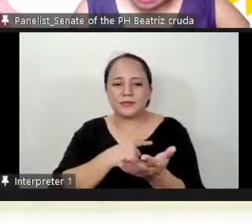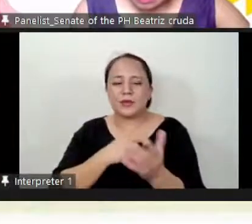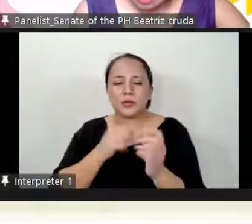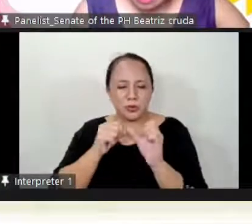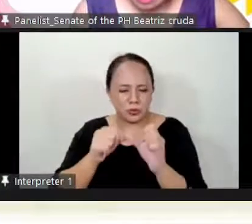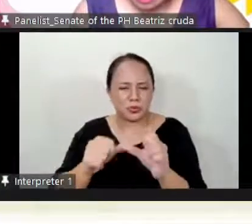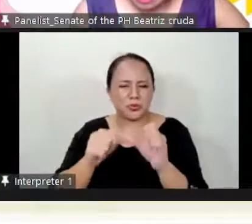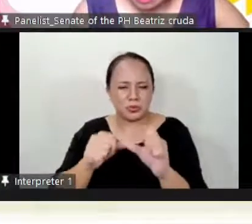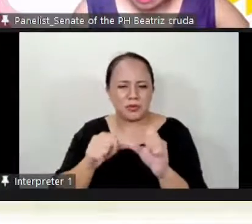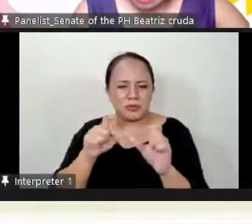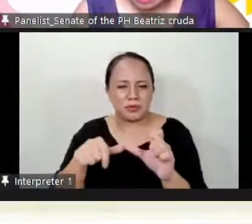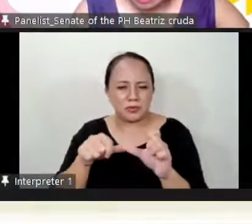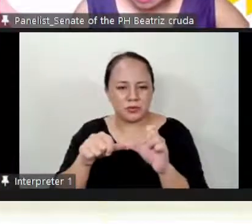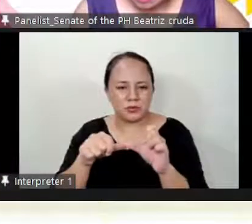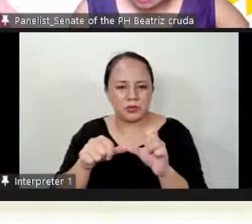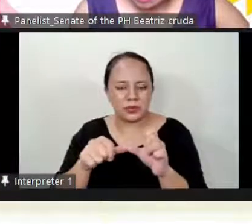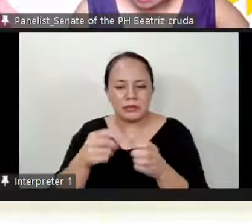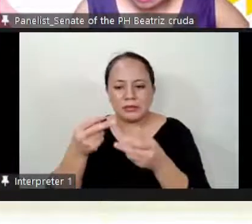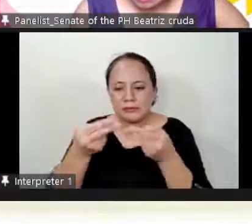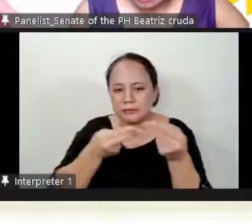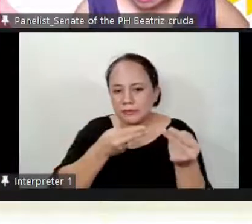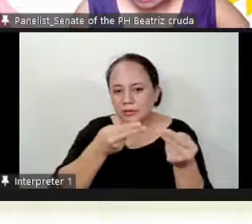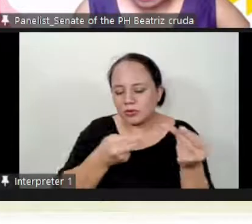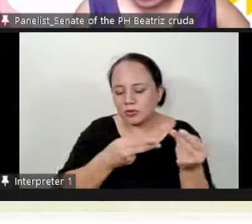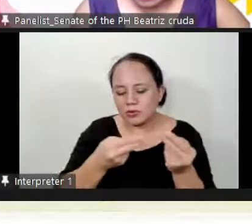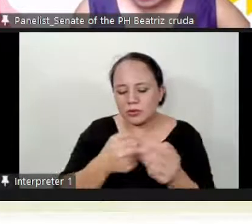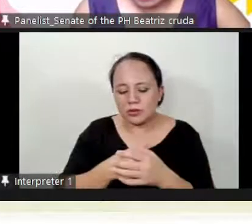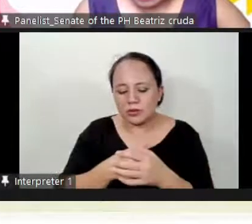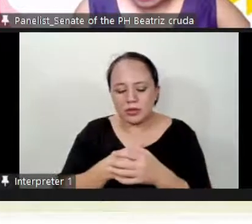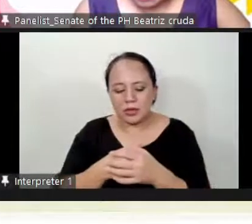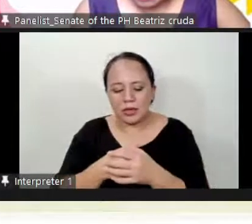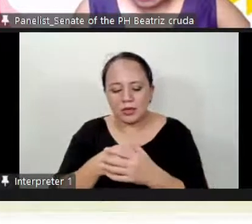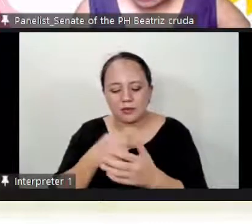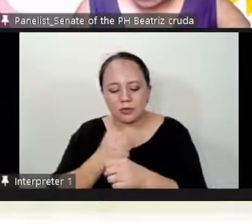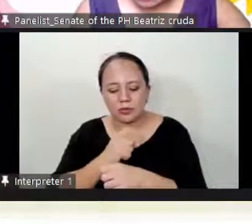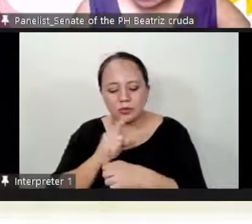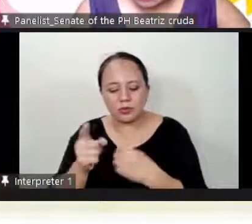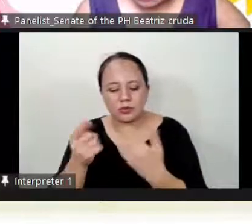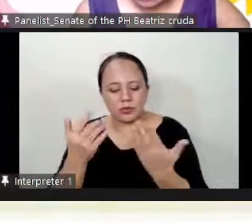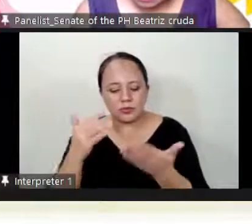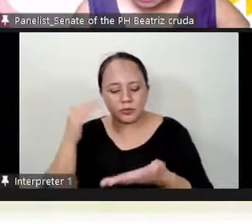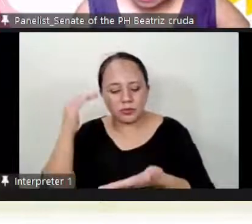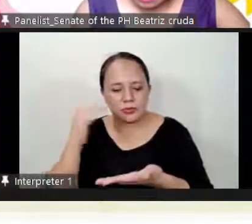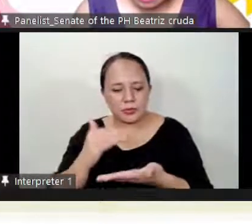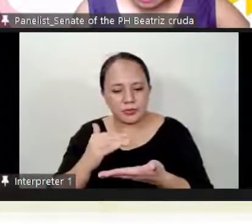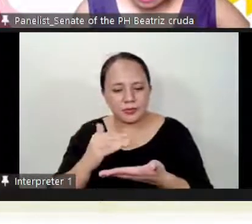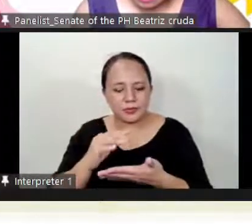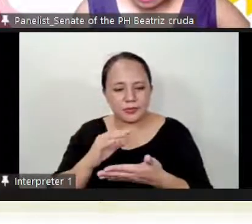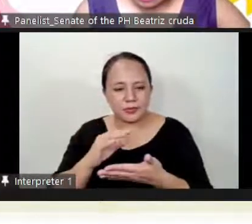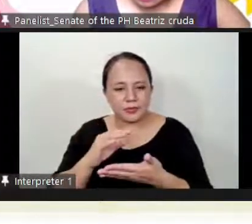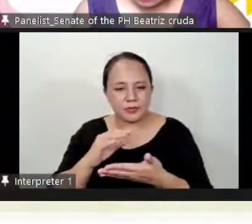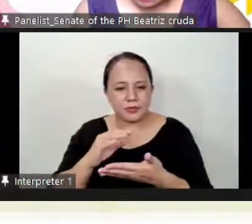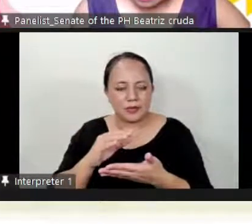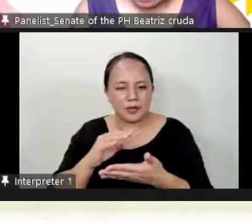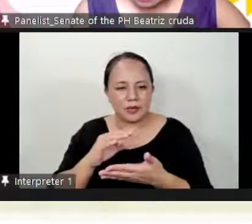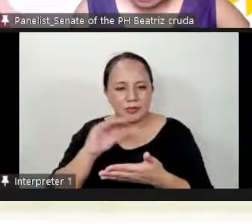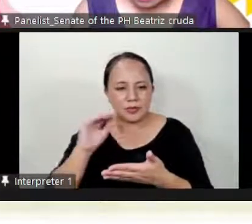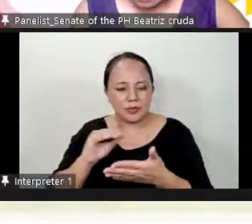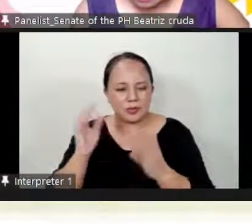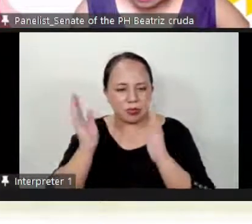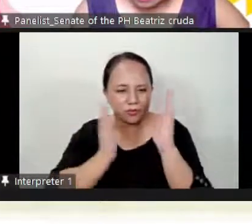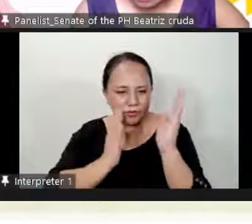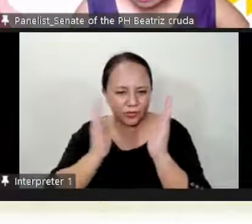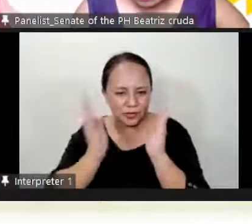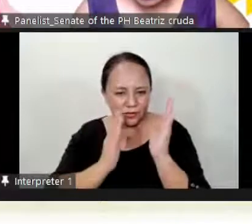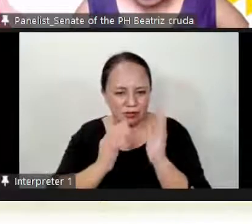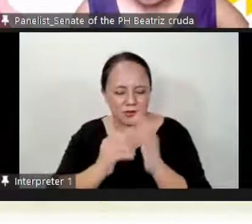continue to negotiate and ensure that we bring down the rates of the services